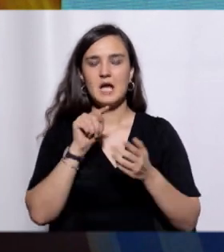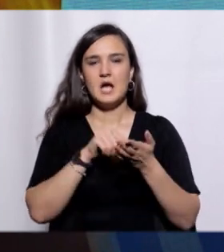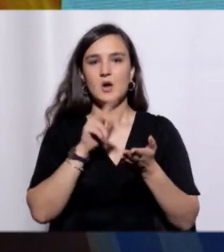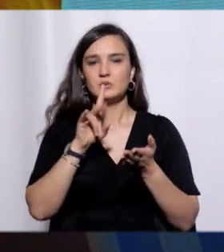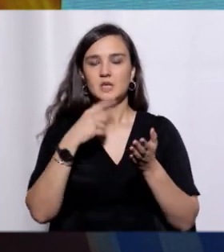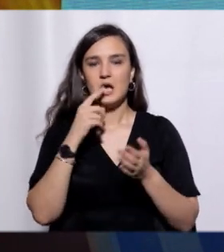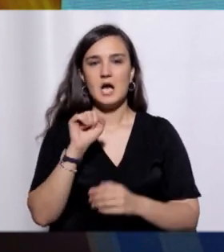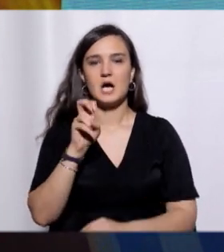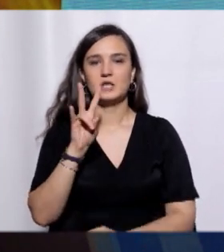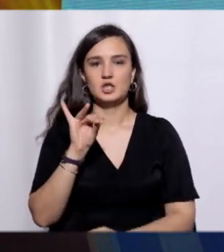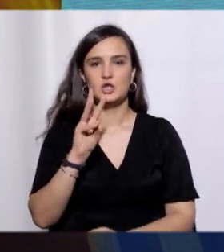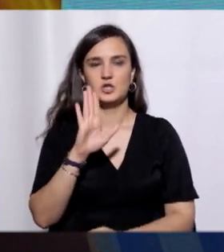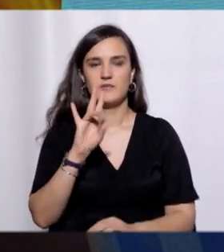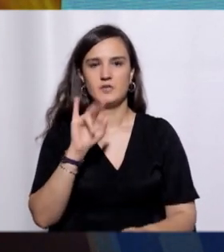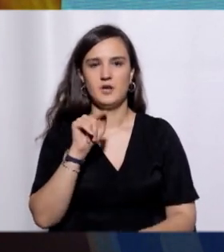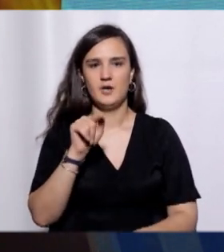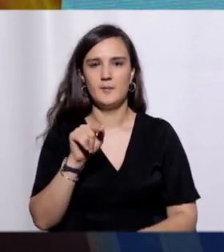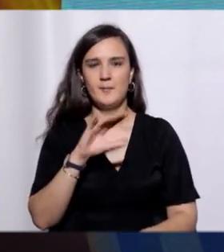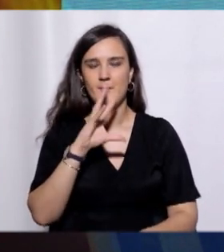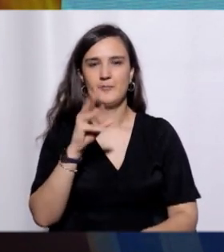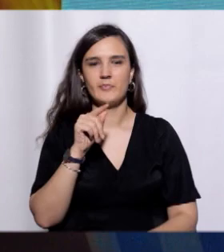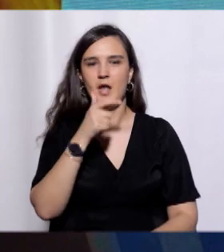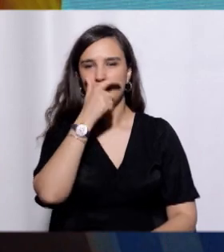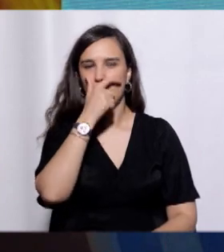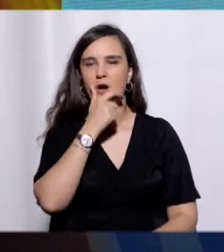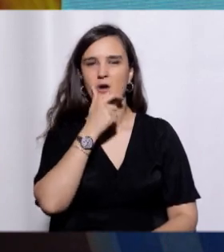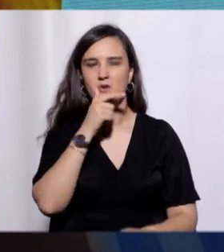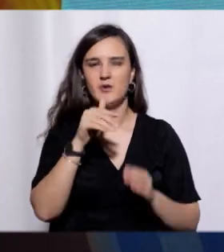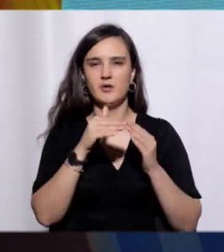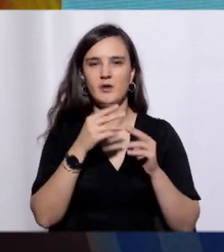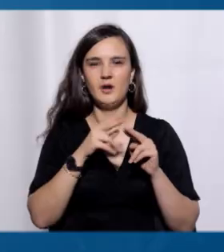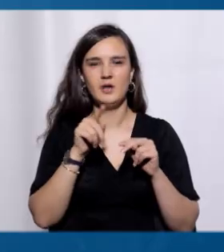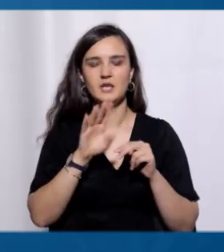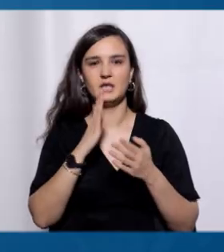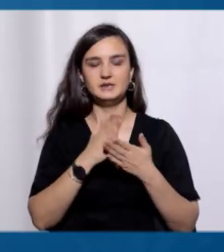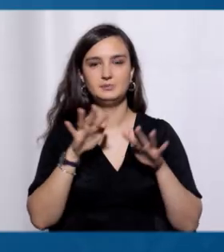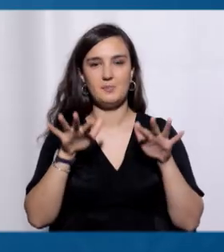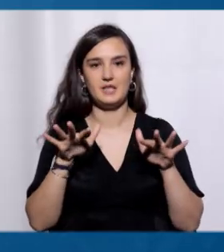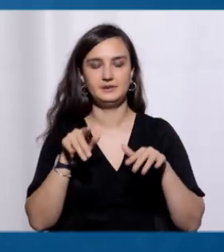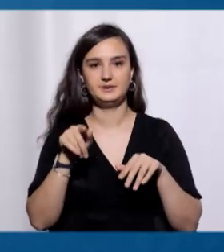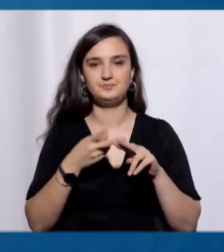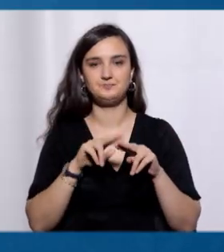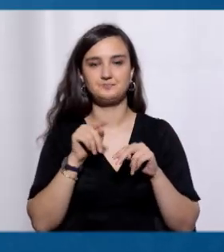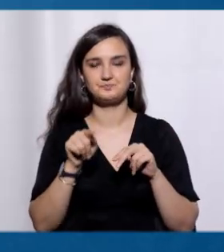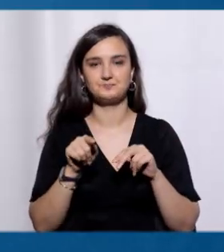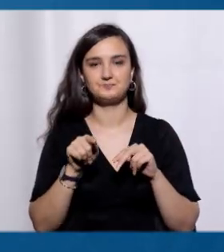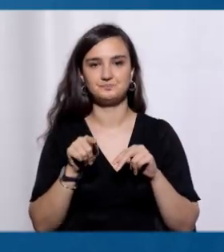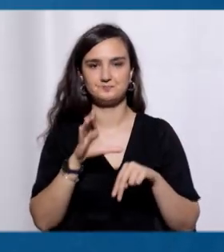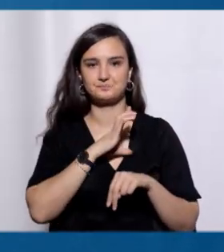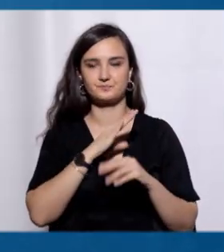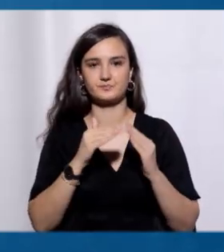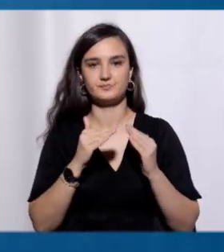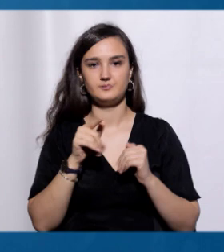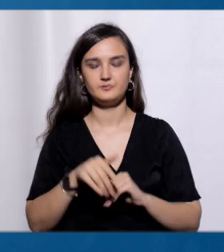and impressive, almost aristocratic house. This is so it's not a palace, but it is a rich